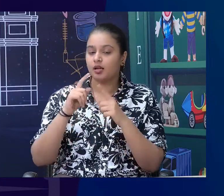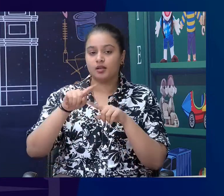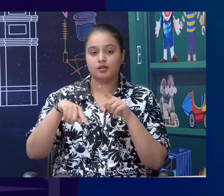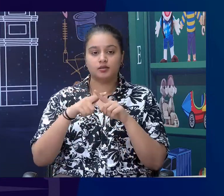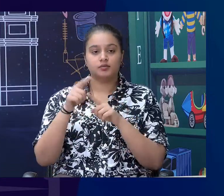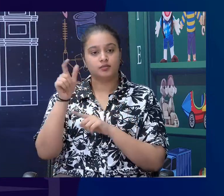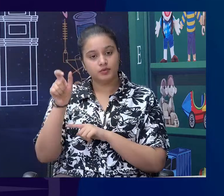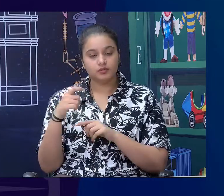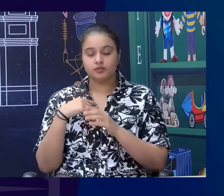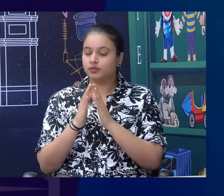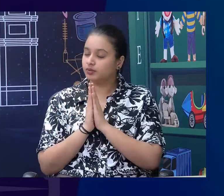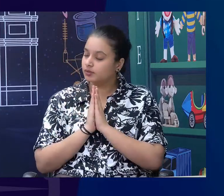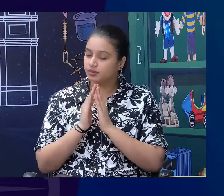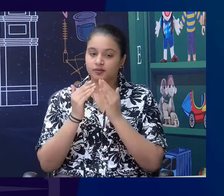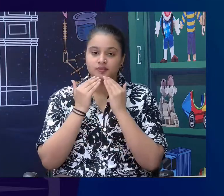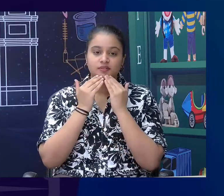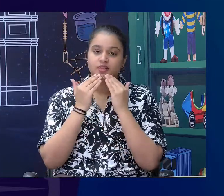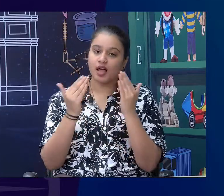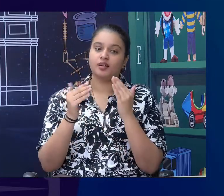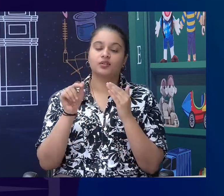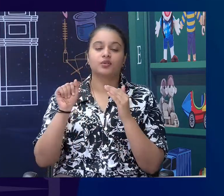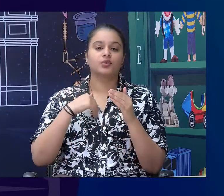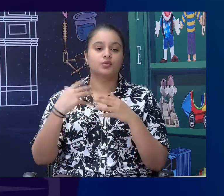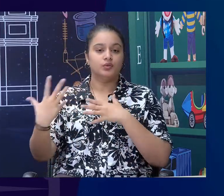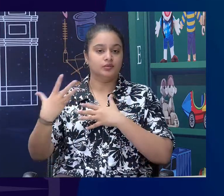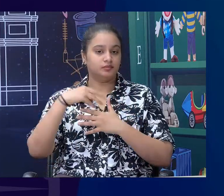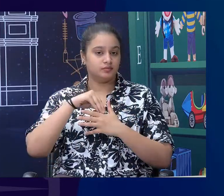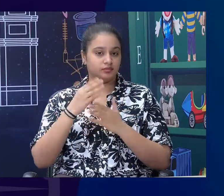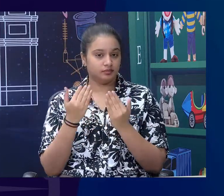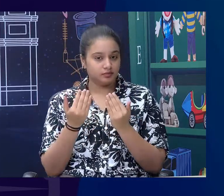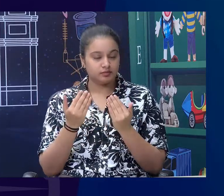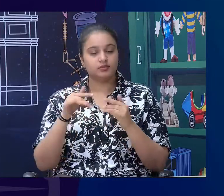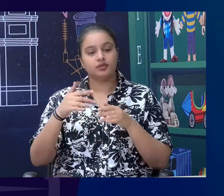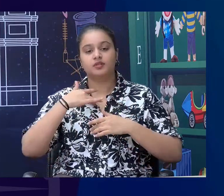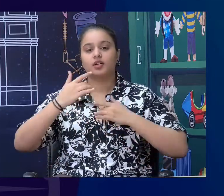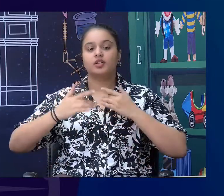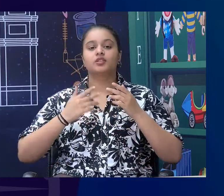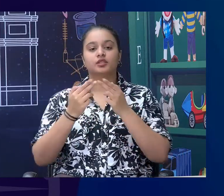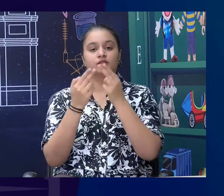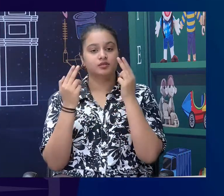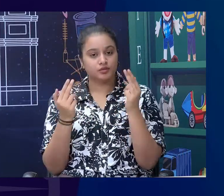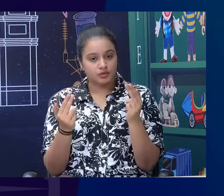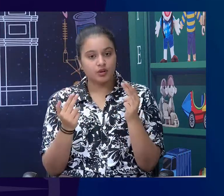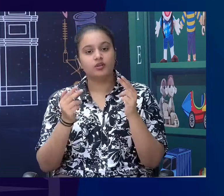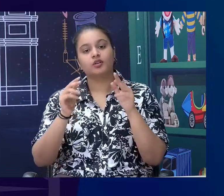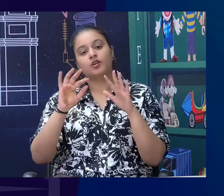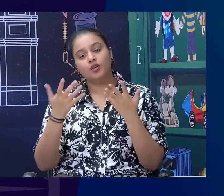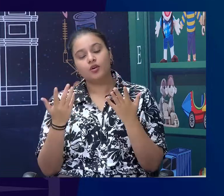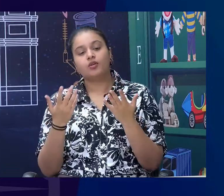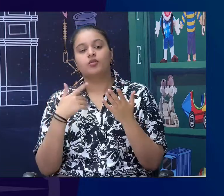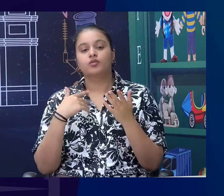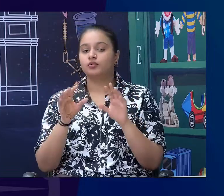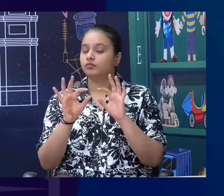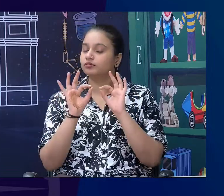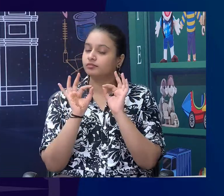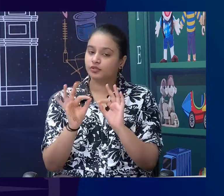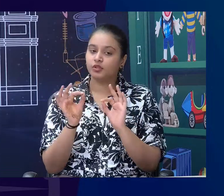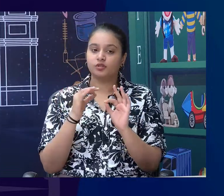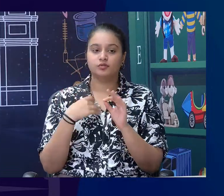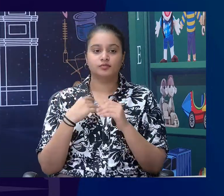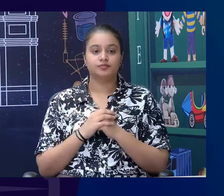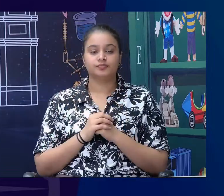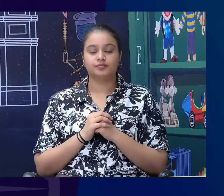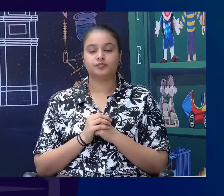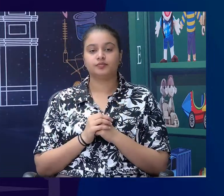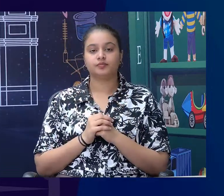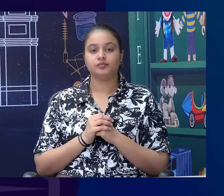Deepti ma'am. Thank you so much for your lovely contribution to the session. It was an interesting story and an equally fabulous narration, I must